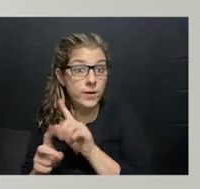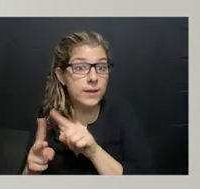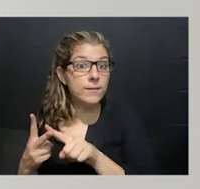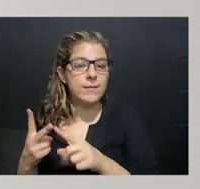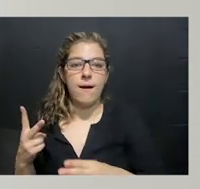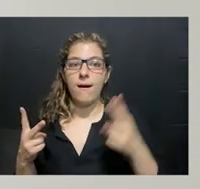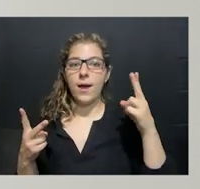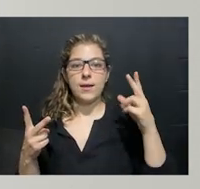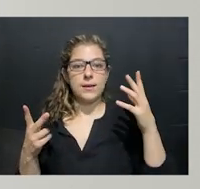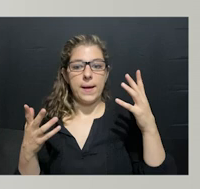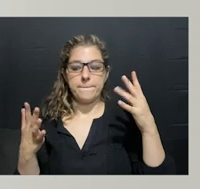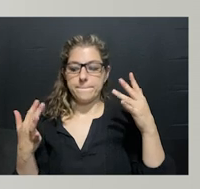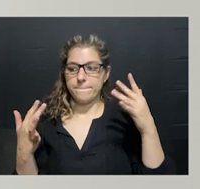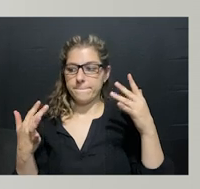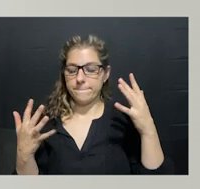the very high